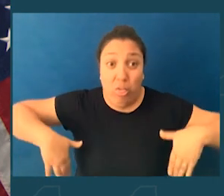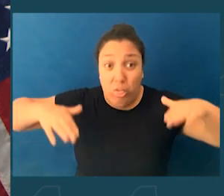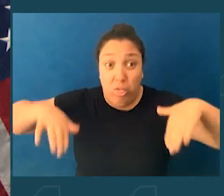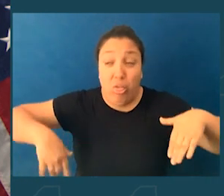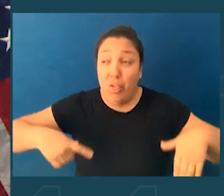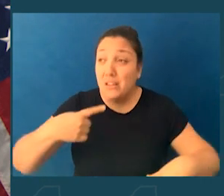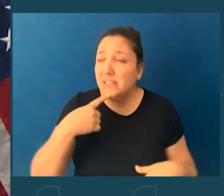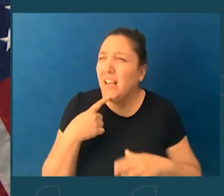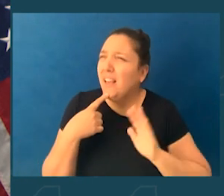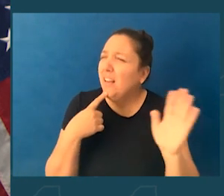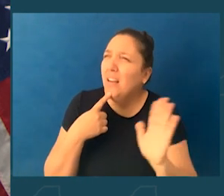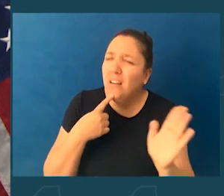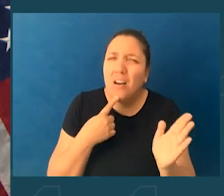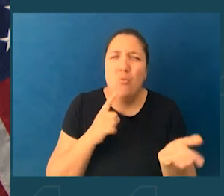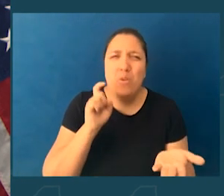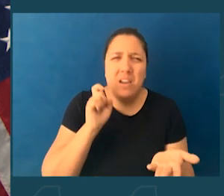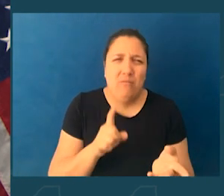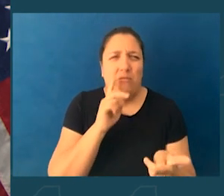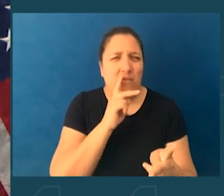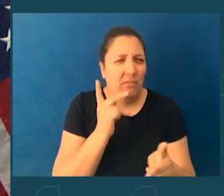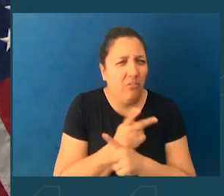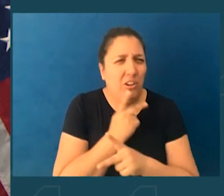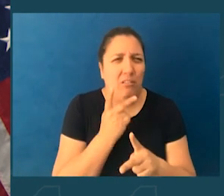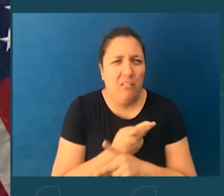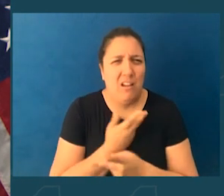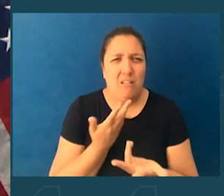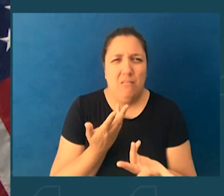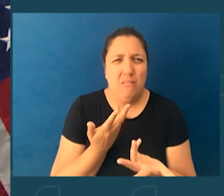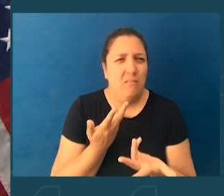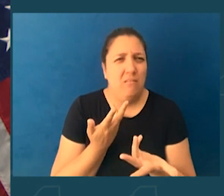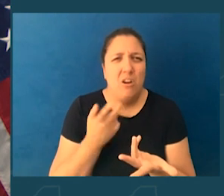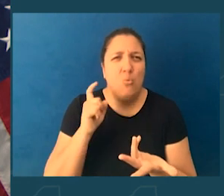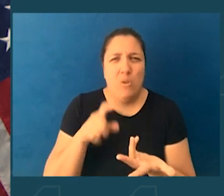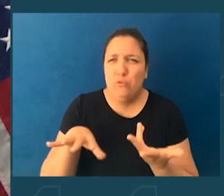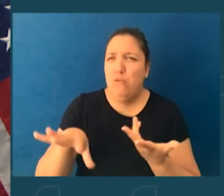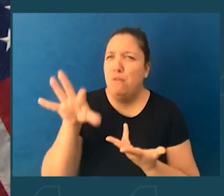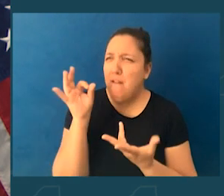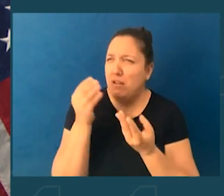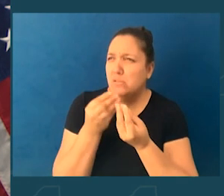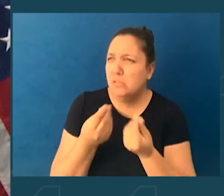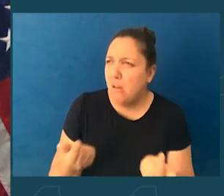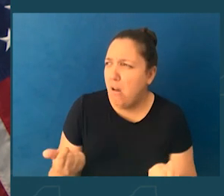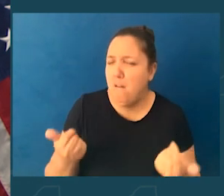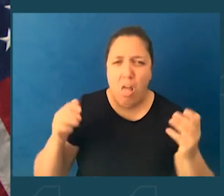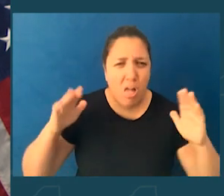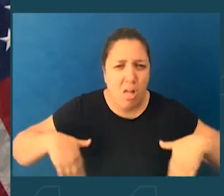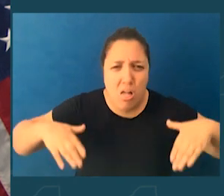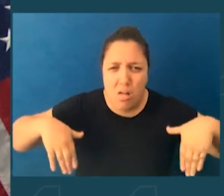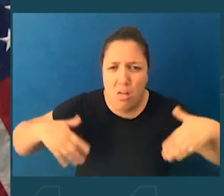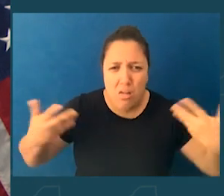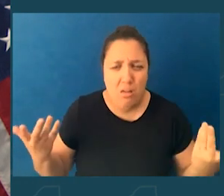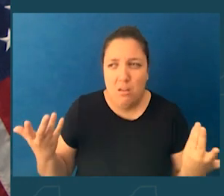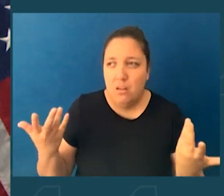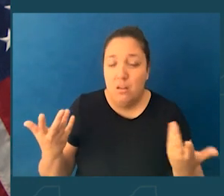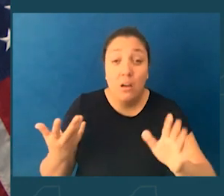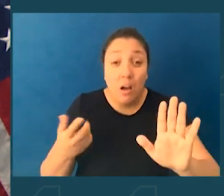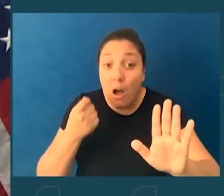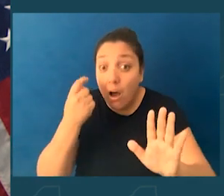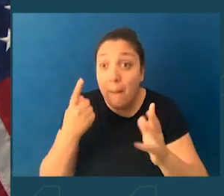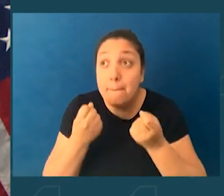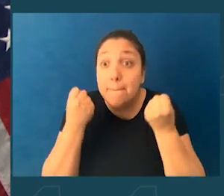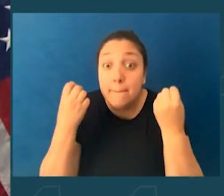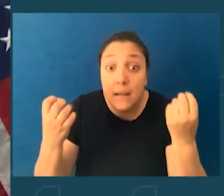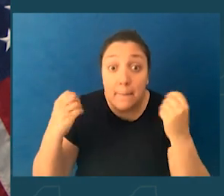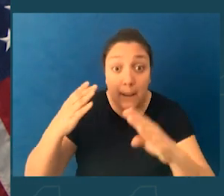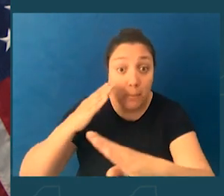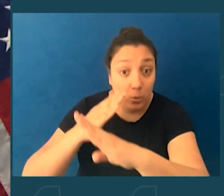the challenge in finding the right answers. And there's been so many barriers. It's hard to get an appointment for those who finally